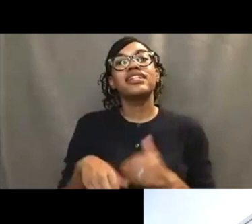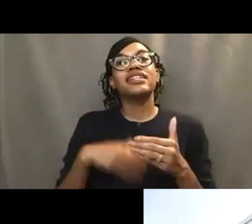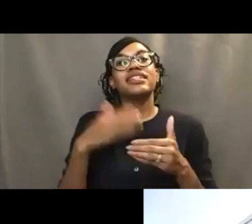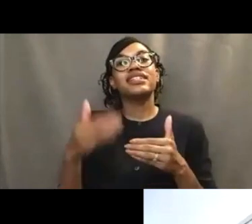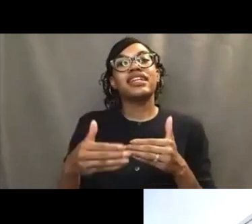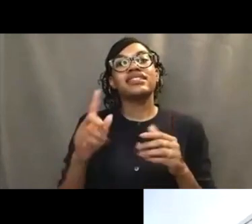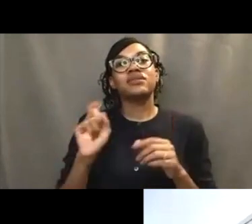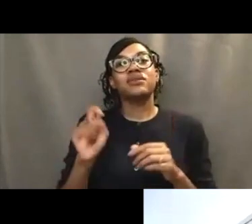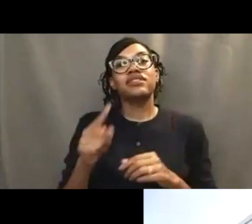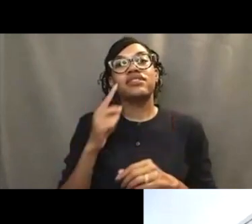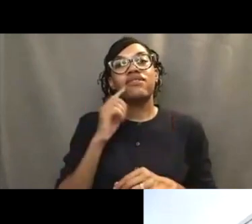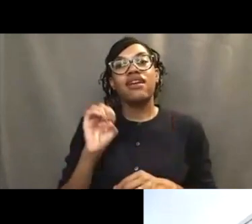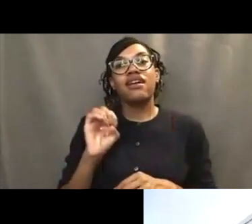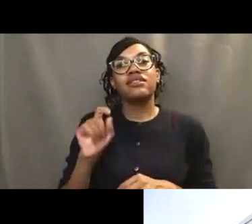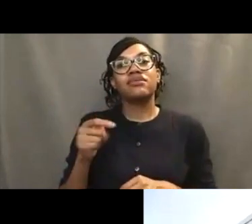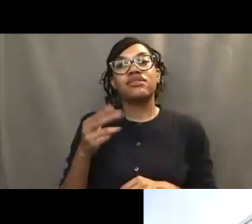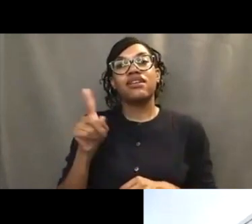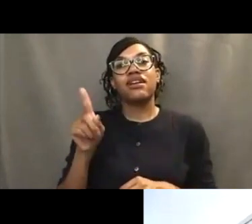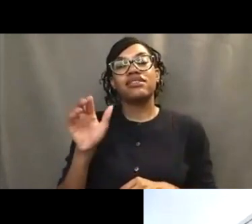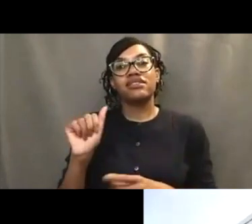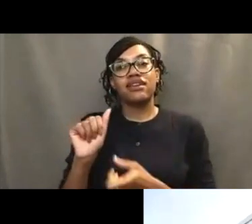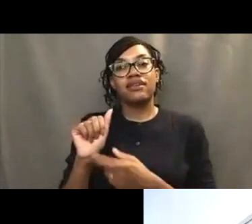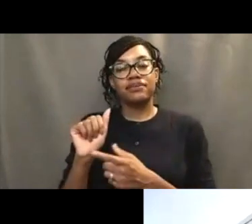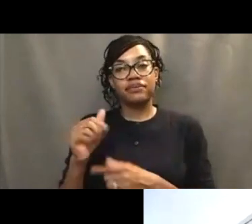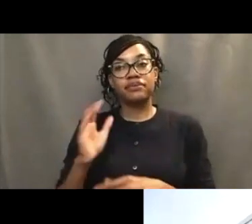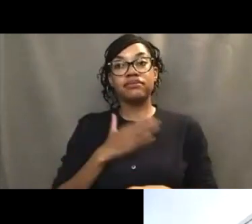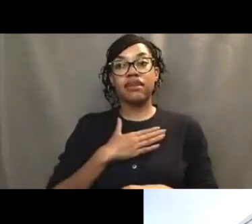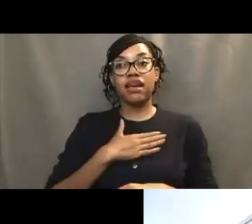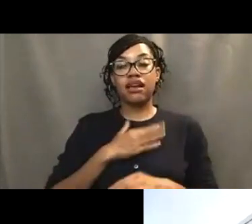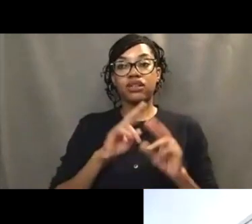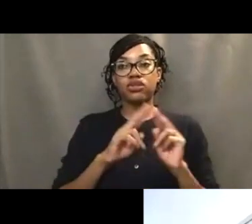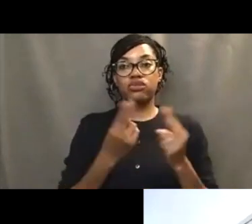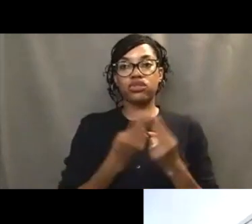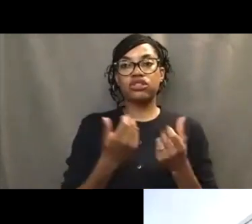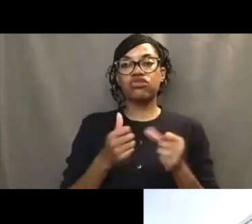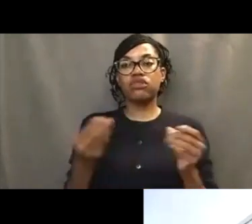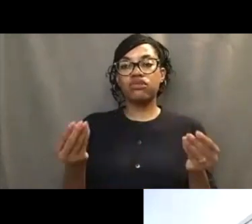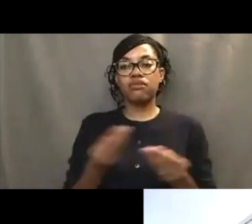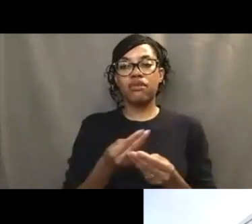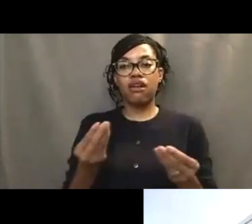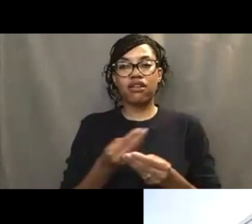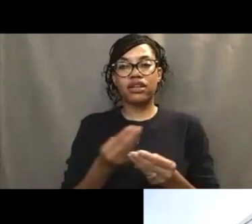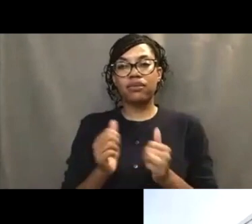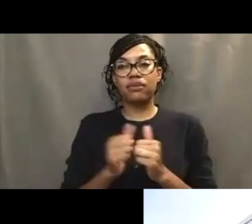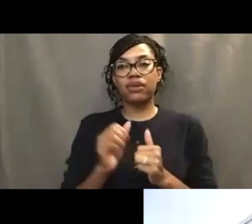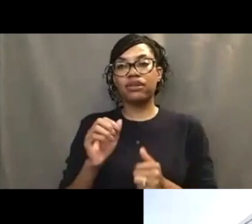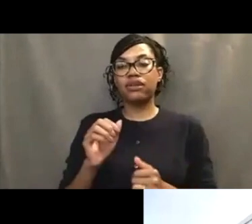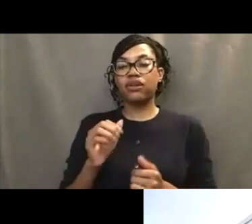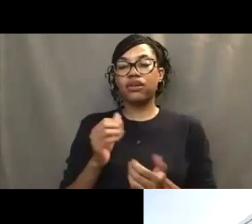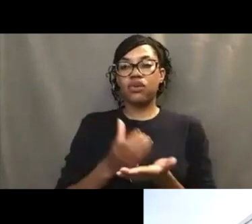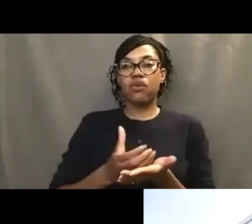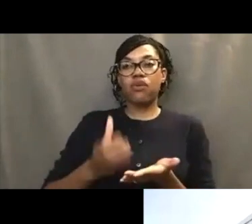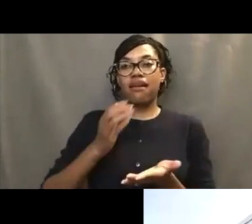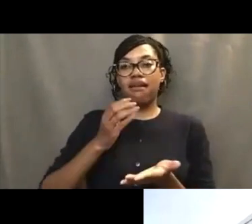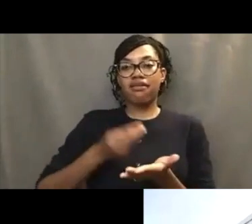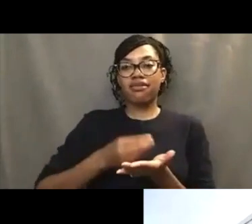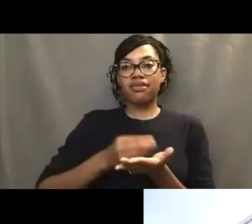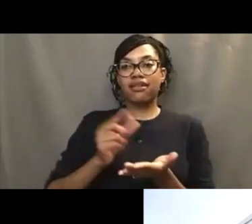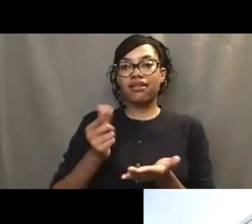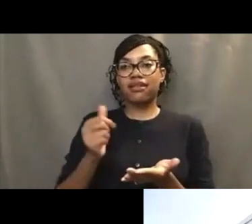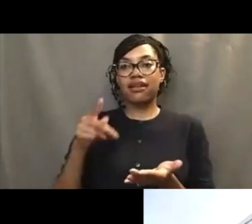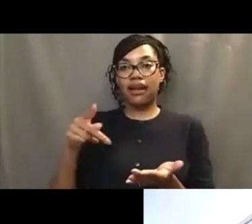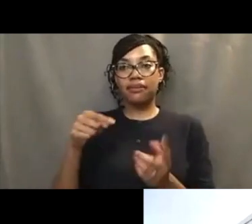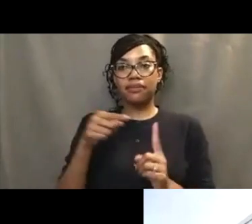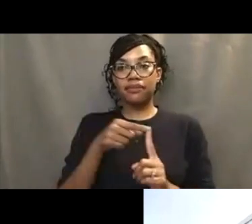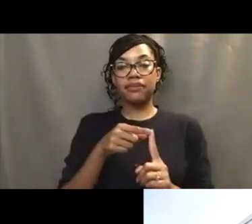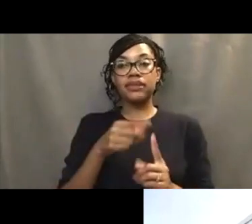bargain language that addresses the wealth gap. We know that that's rooted in systemic racism by placing teachers who identify as